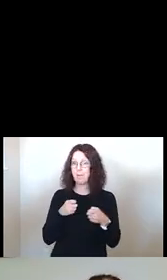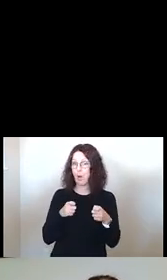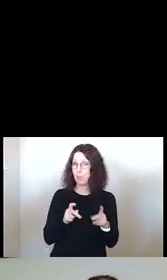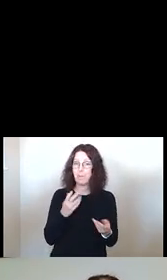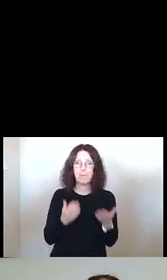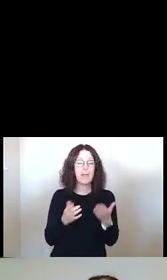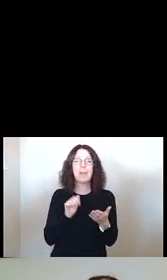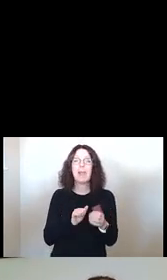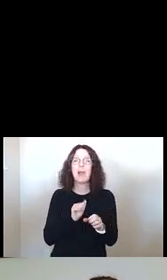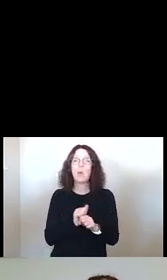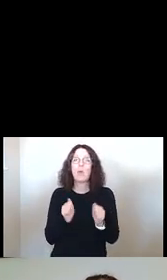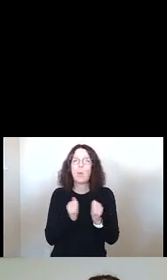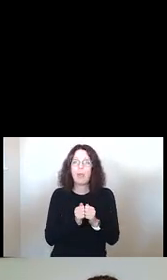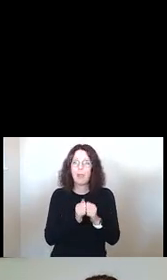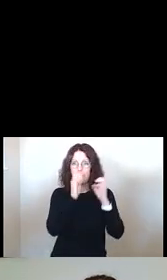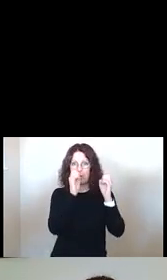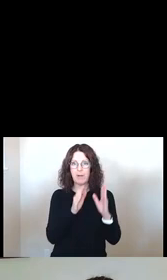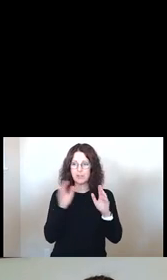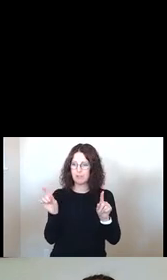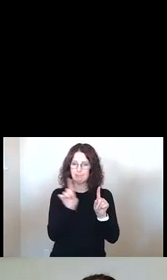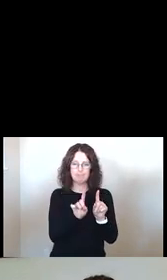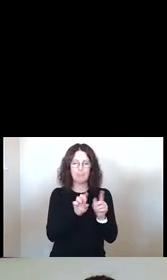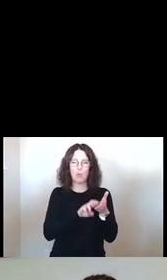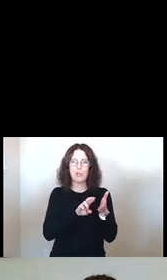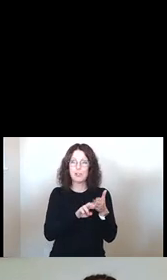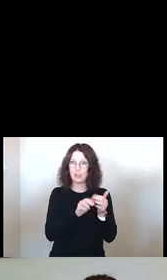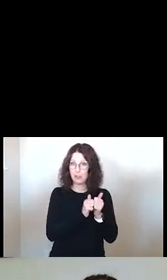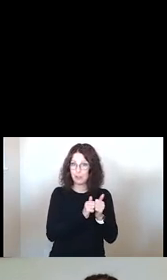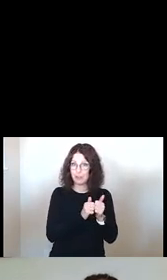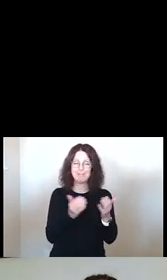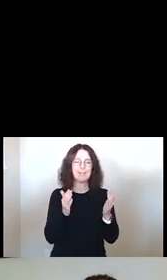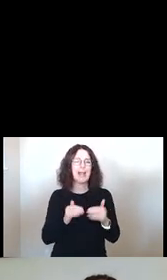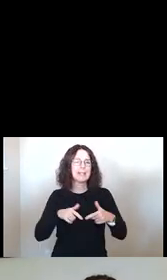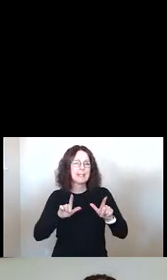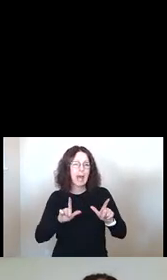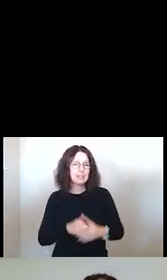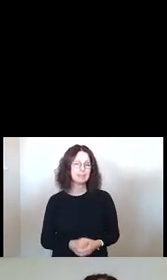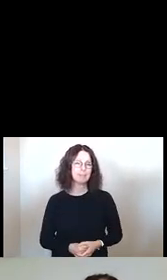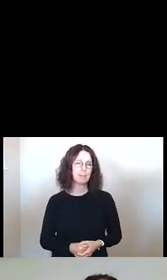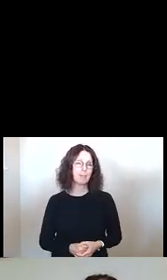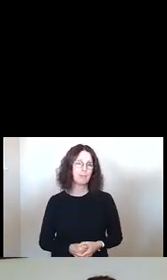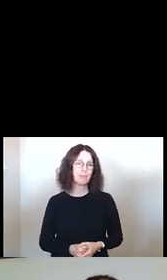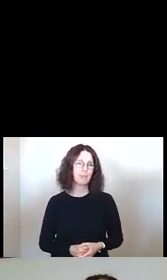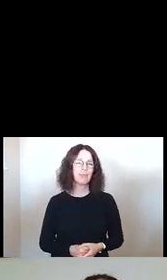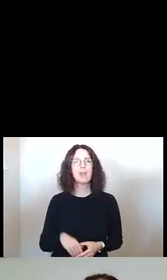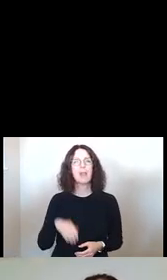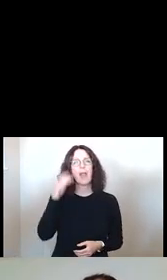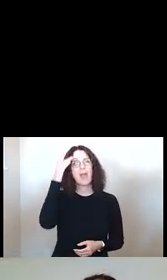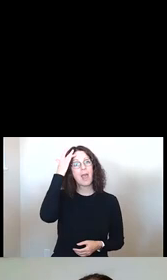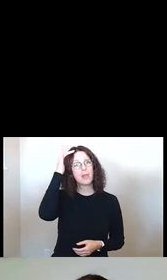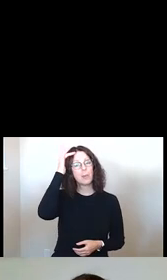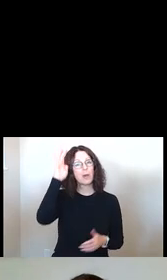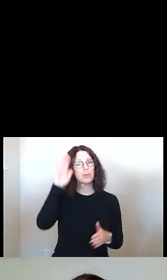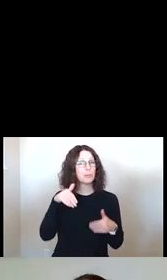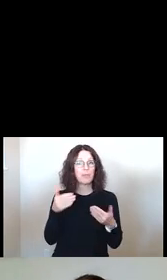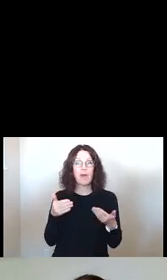doing some research with them. Next slide, please. So anthropology provides you with a range of